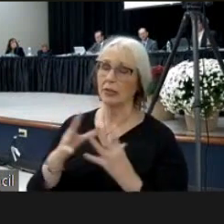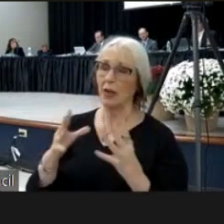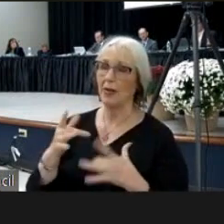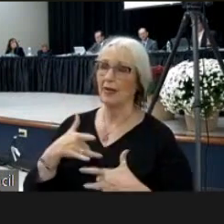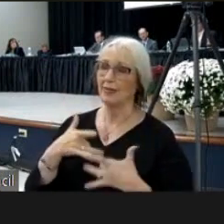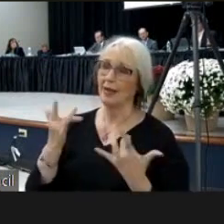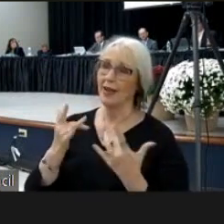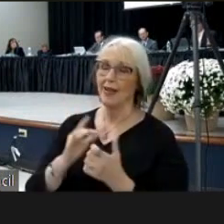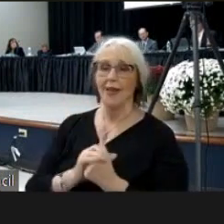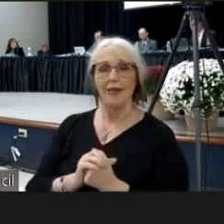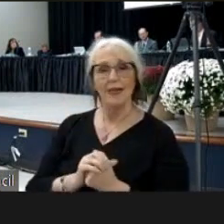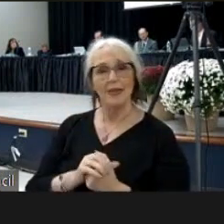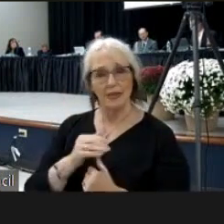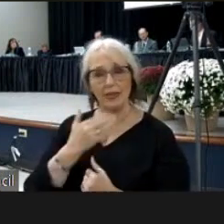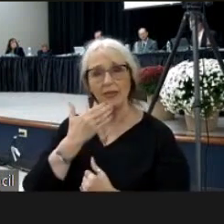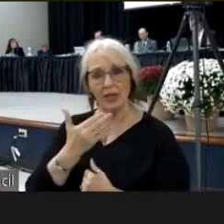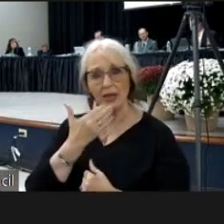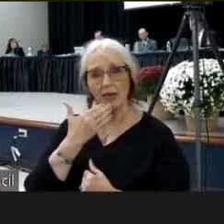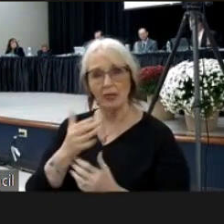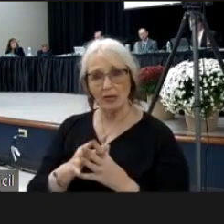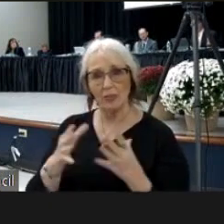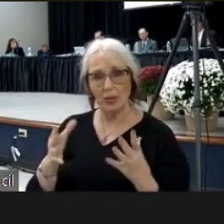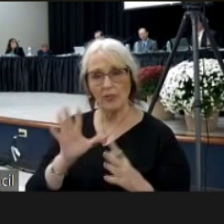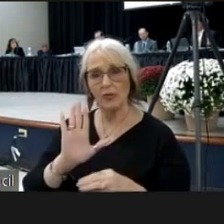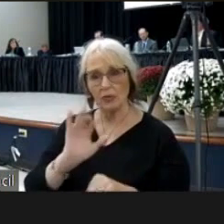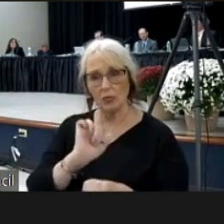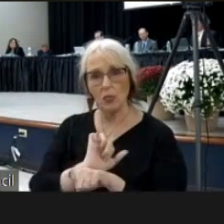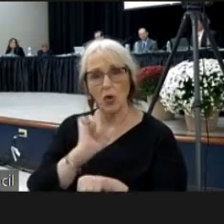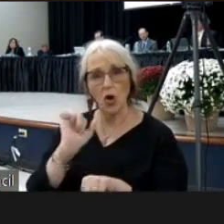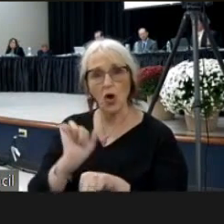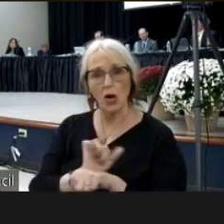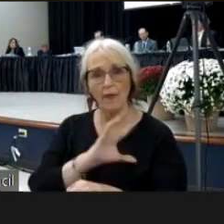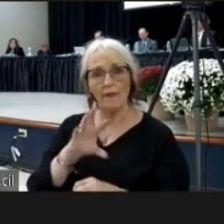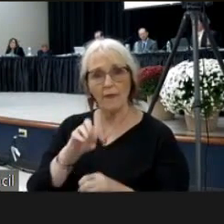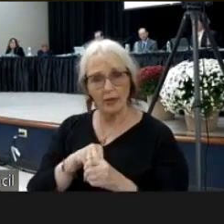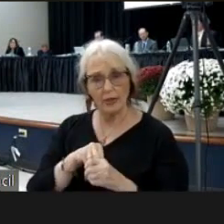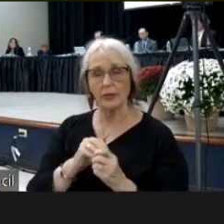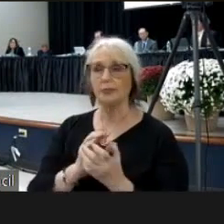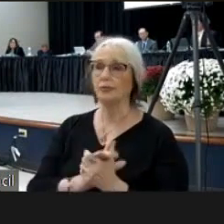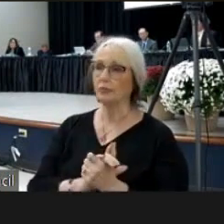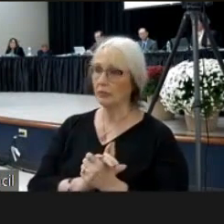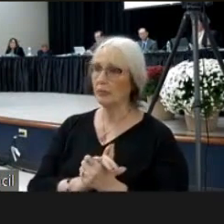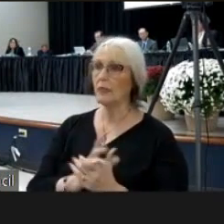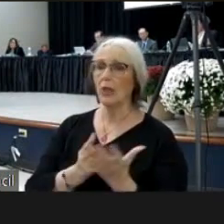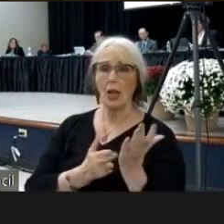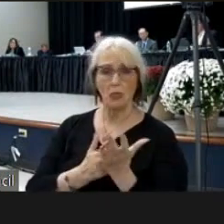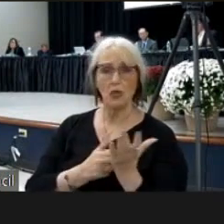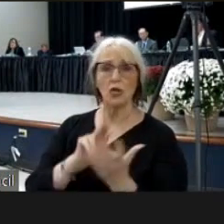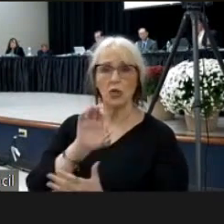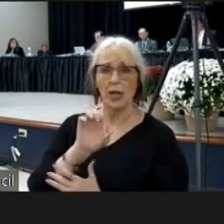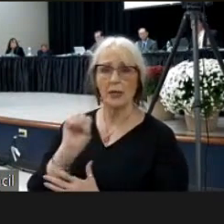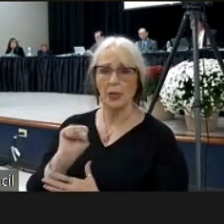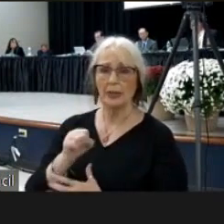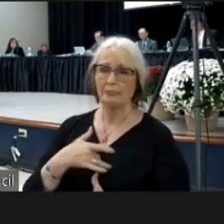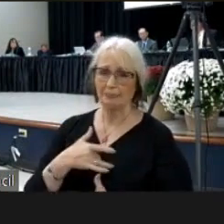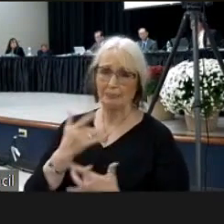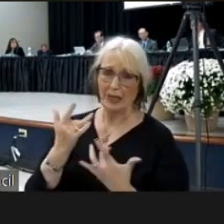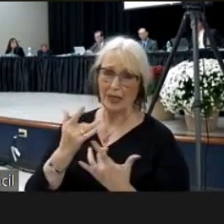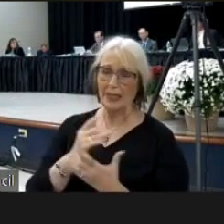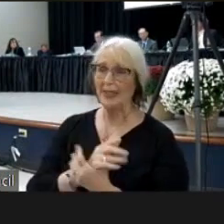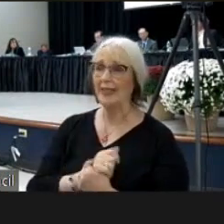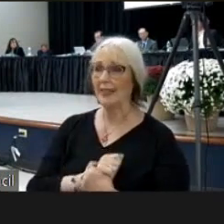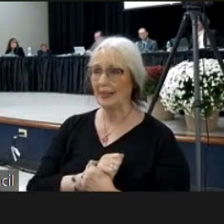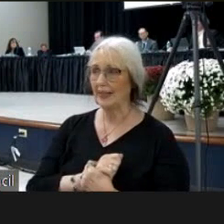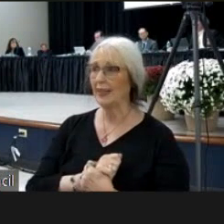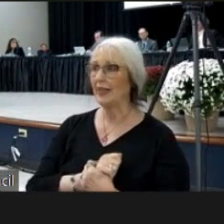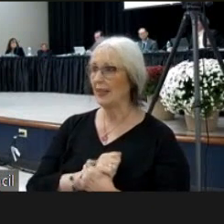So again, thank you for all the work you did, and I'm sure as the China Spring residents hear about this, they are